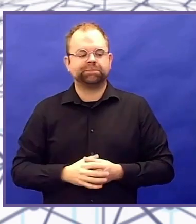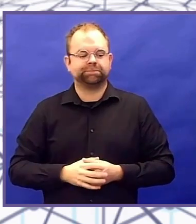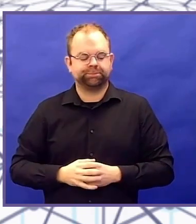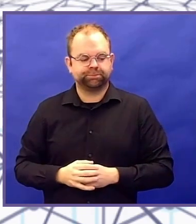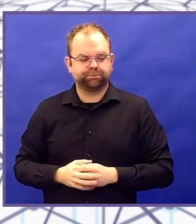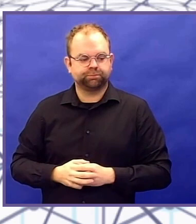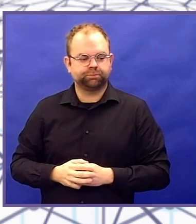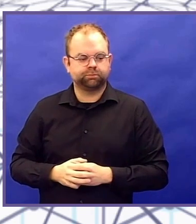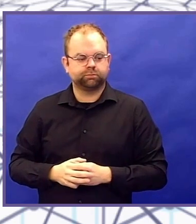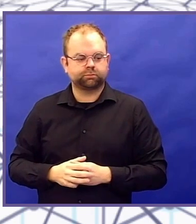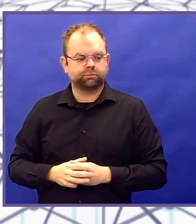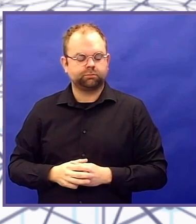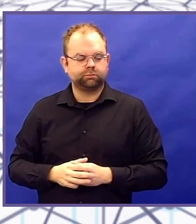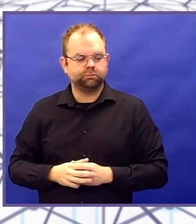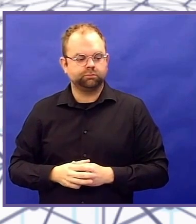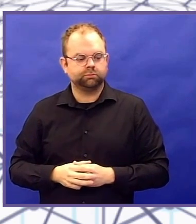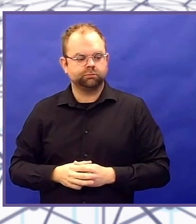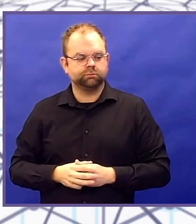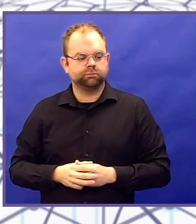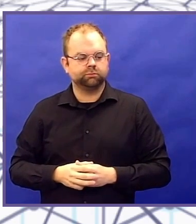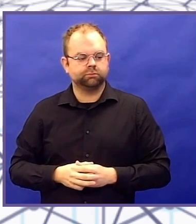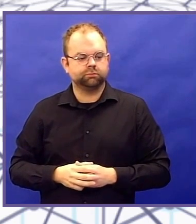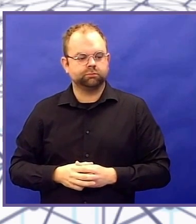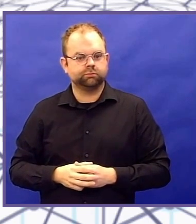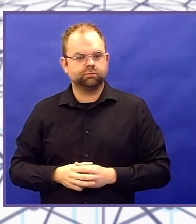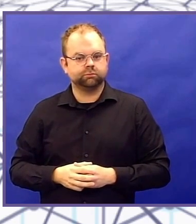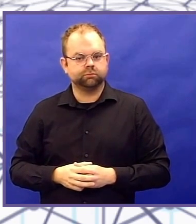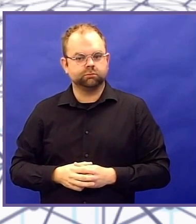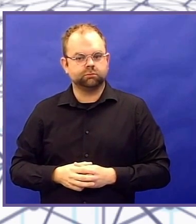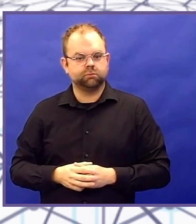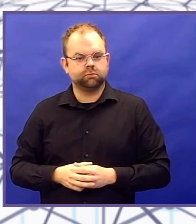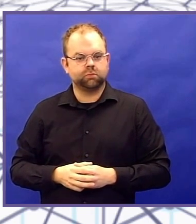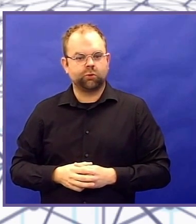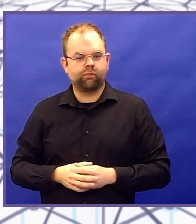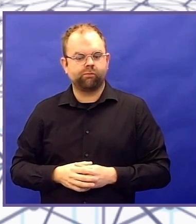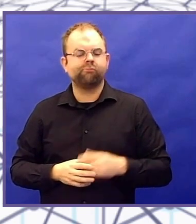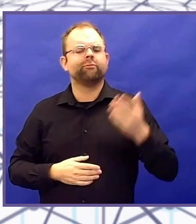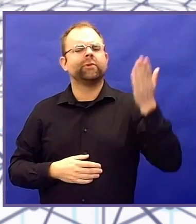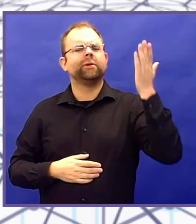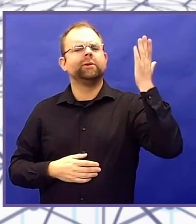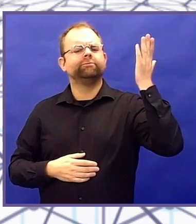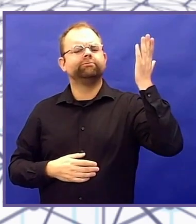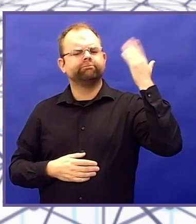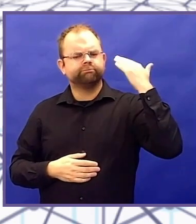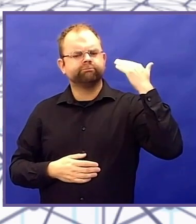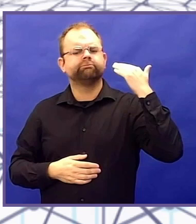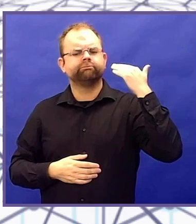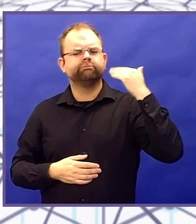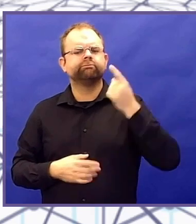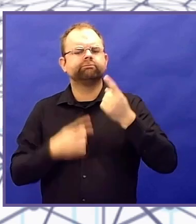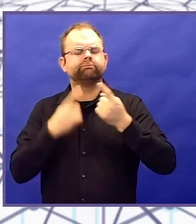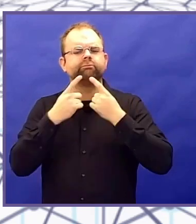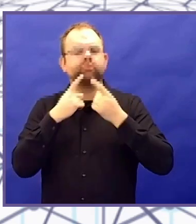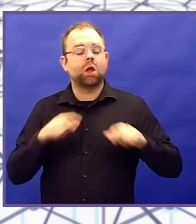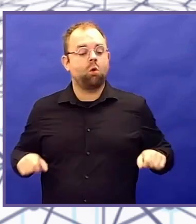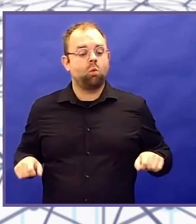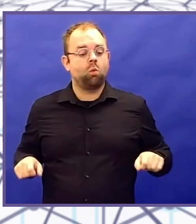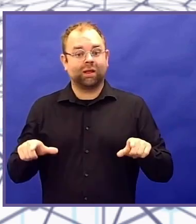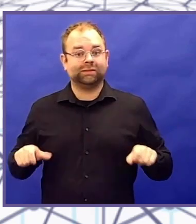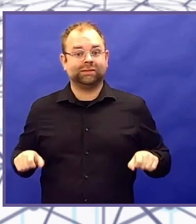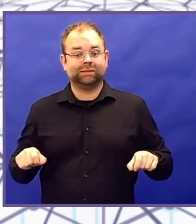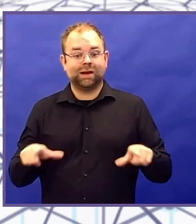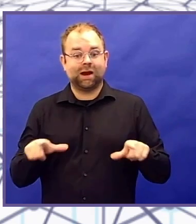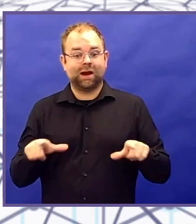make money from the NHS or something. In the case of wheelchair users,